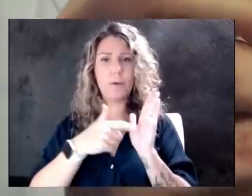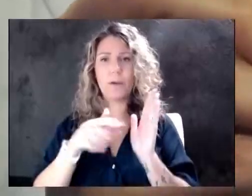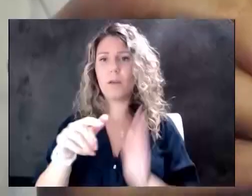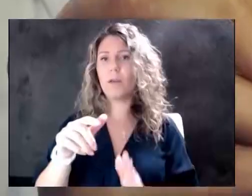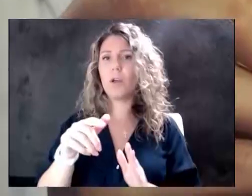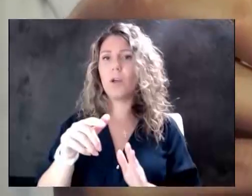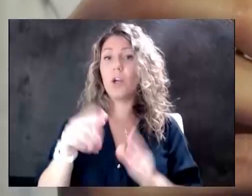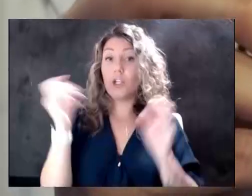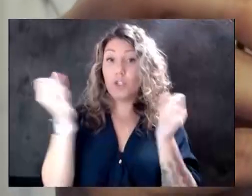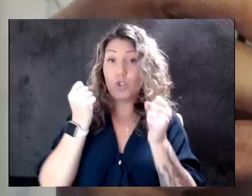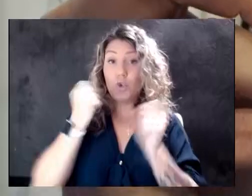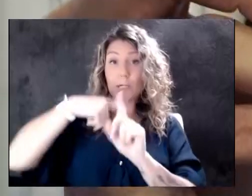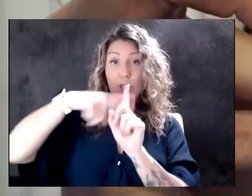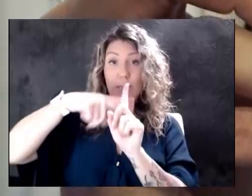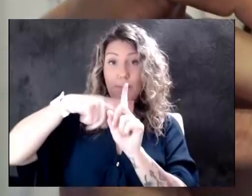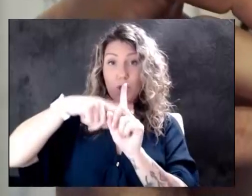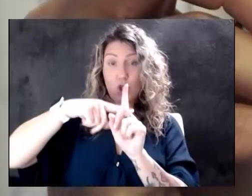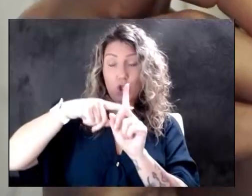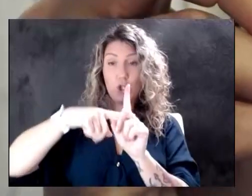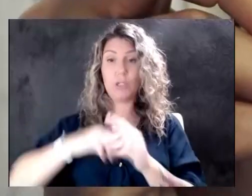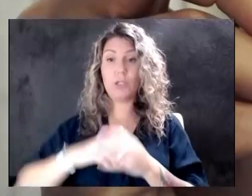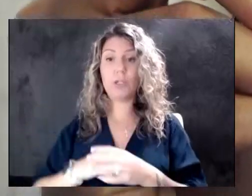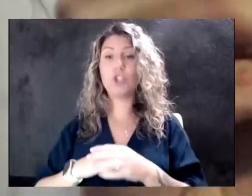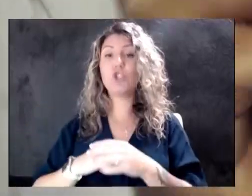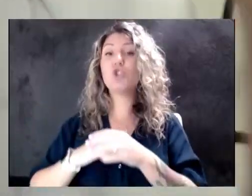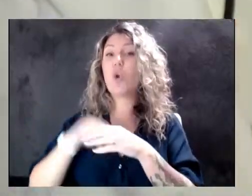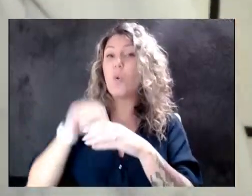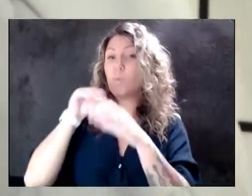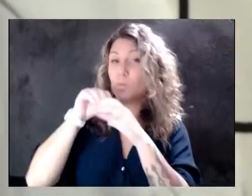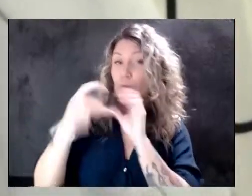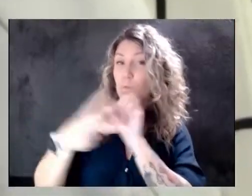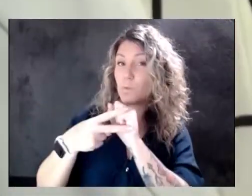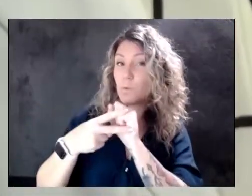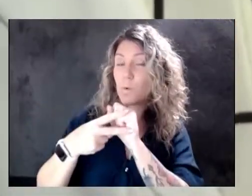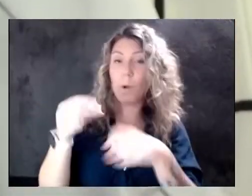temperature in here. So this says store between